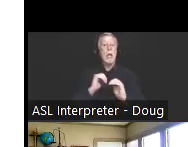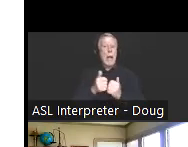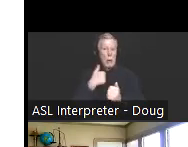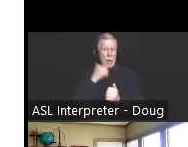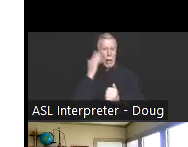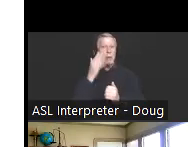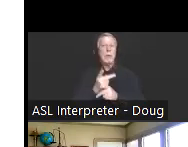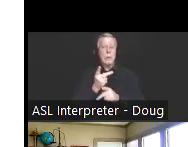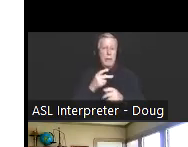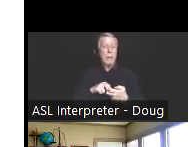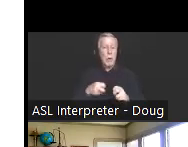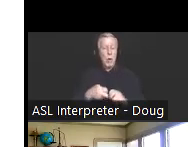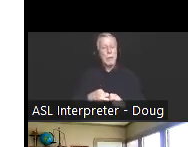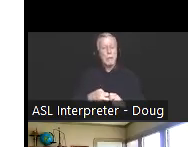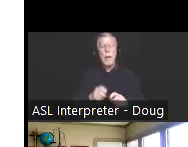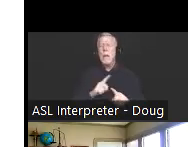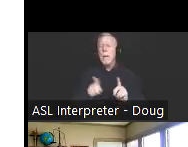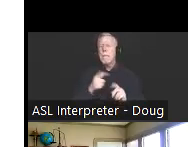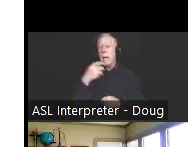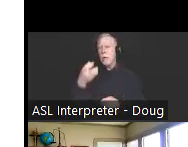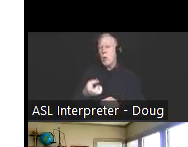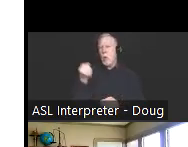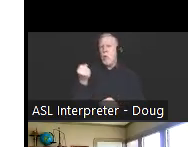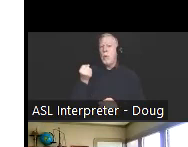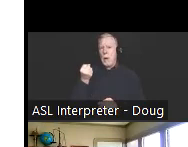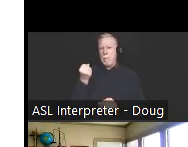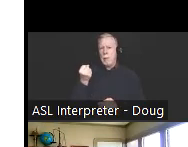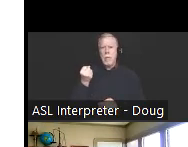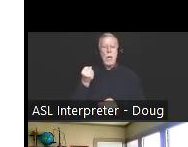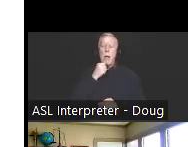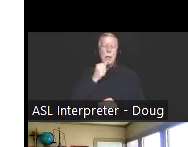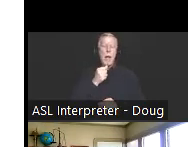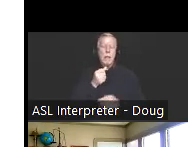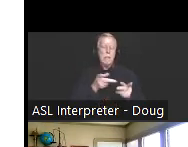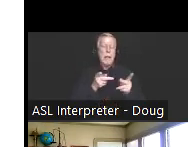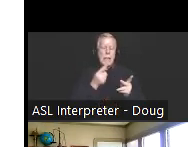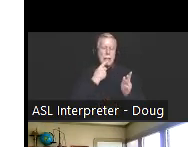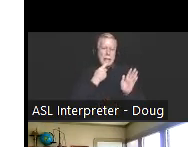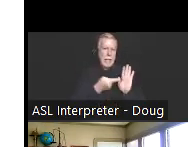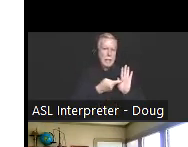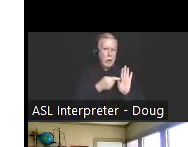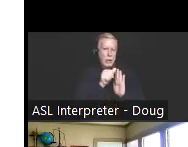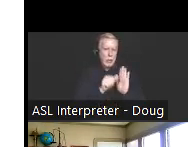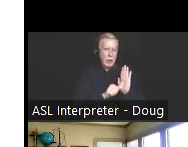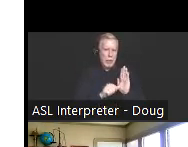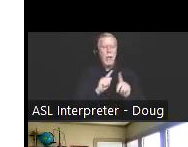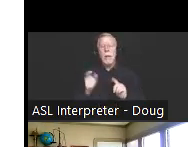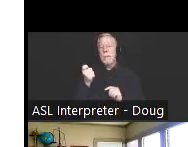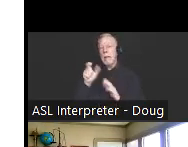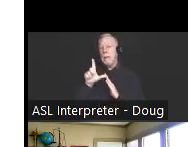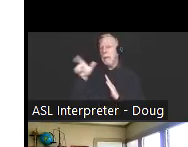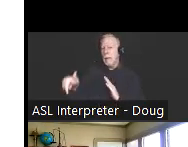problem. I'm going to hold those not where they are on the agenda, but a little later in case there are other things that come up